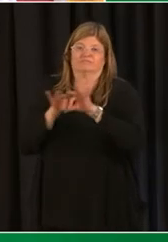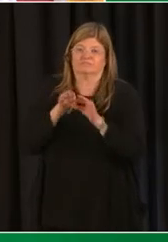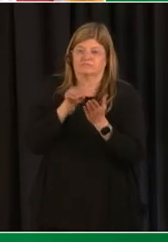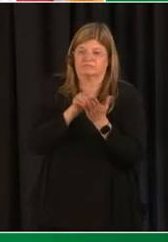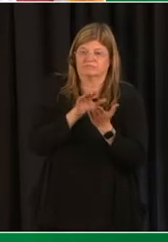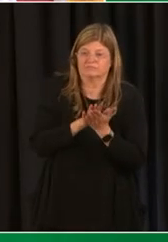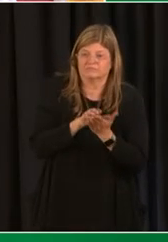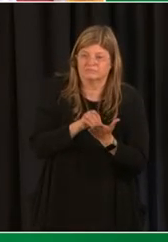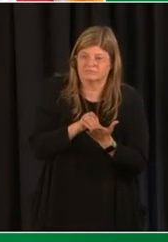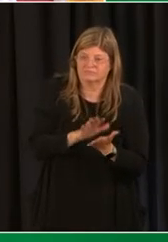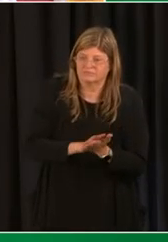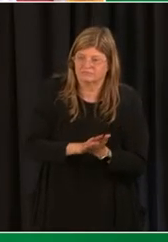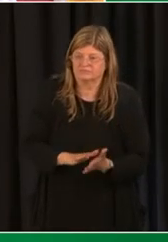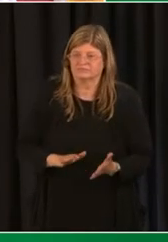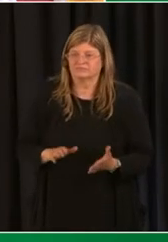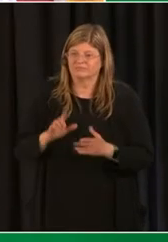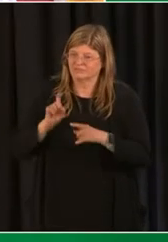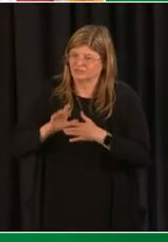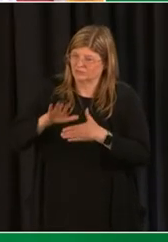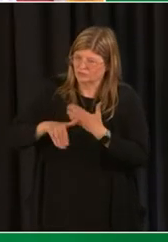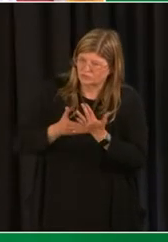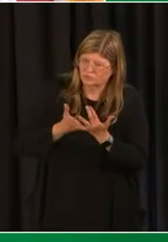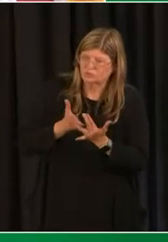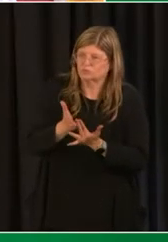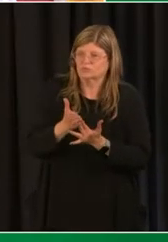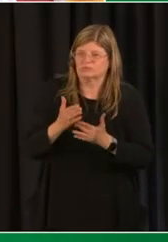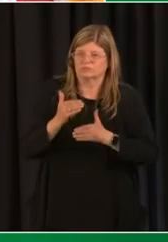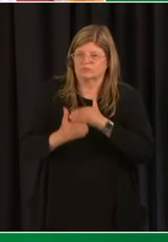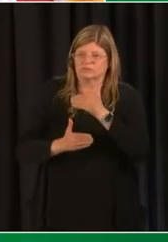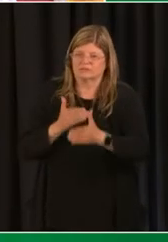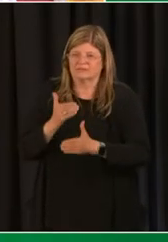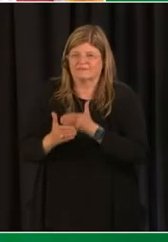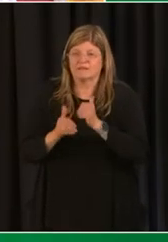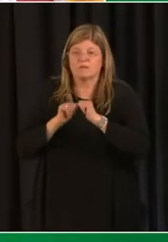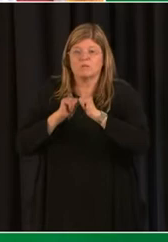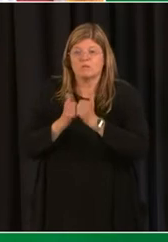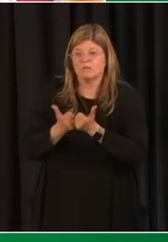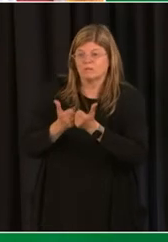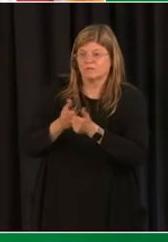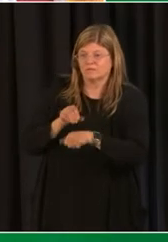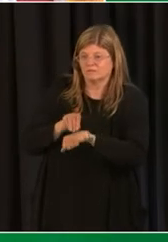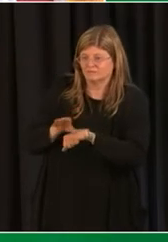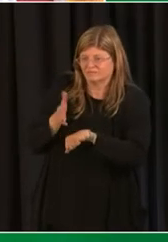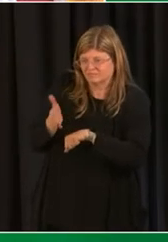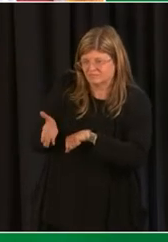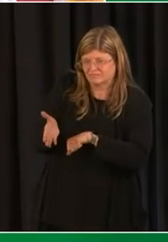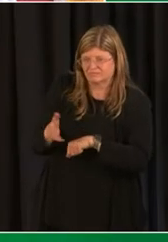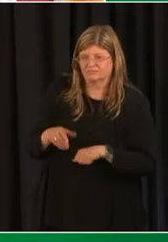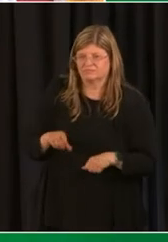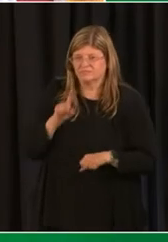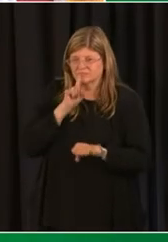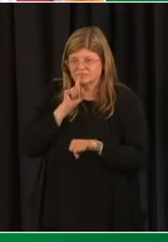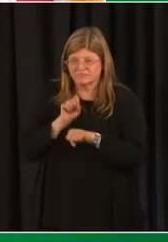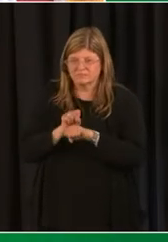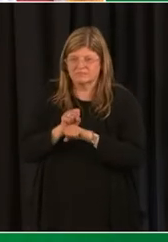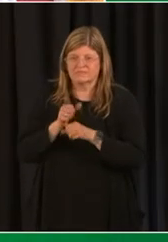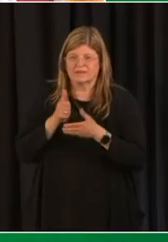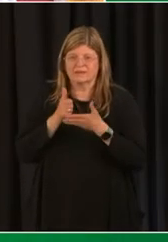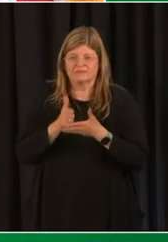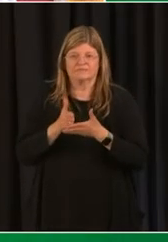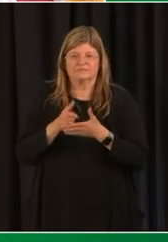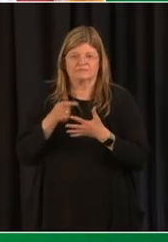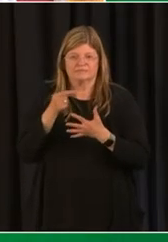if you're applying to go through a process. Our counselors and workers are there to really help you to navigate through